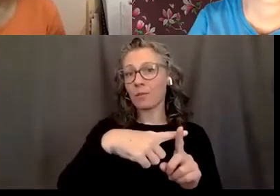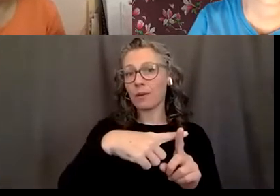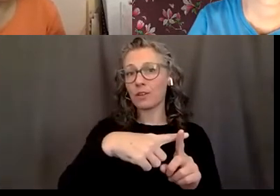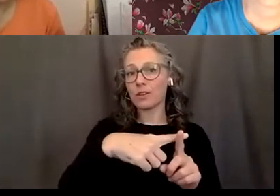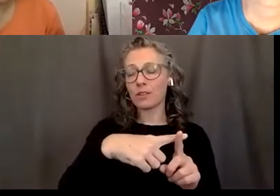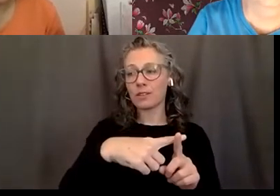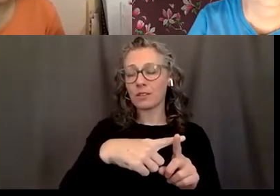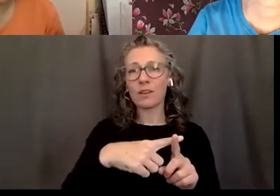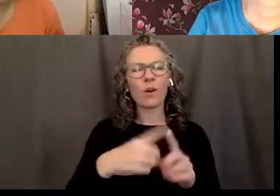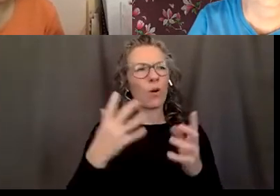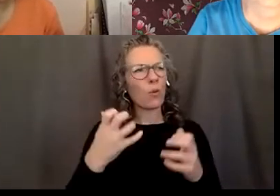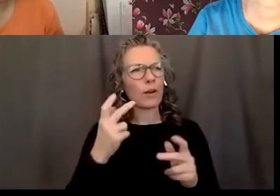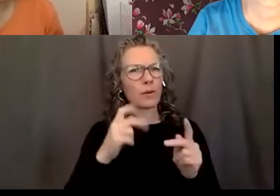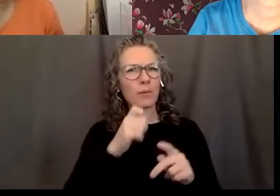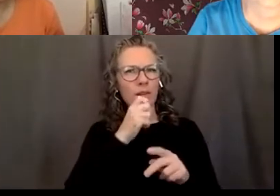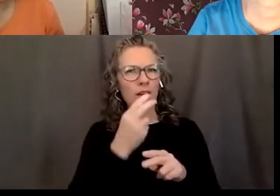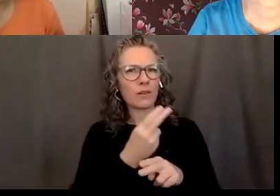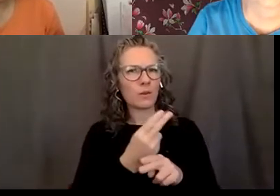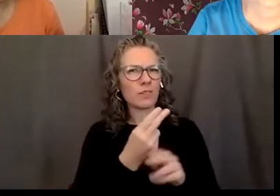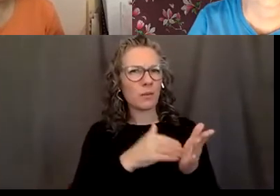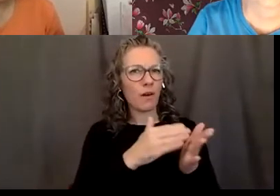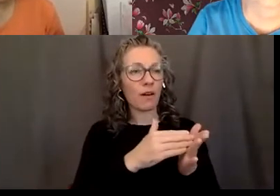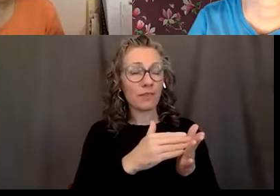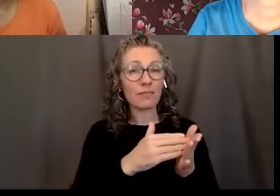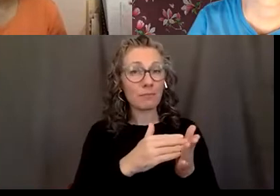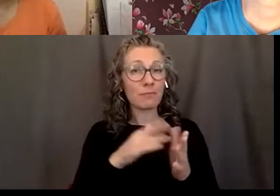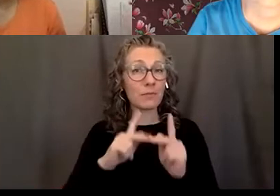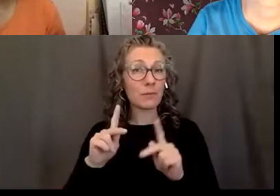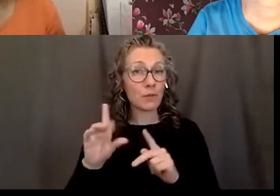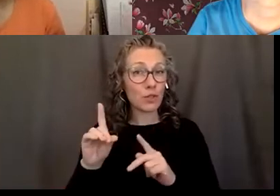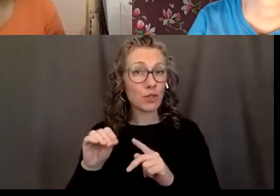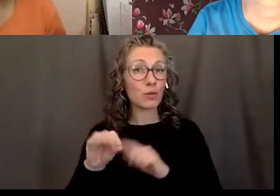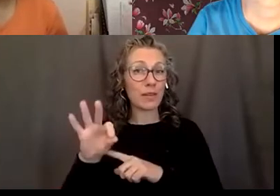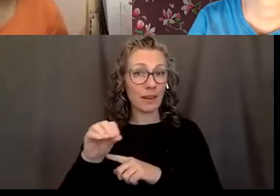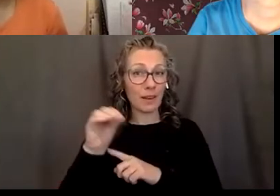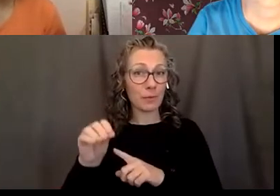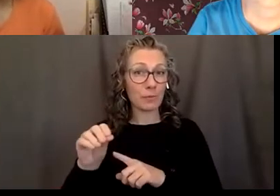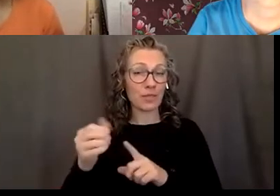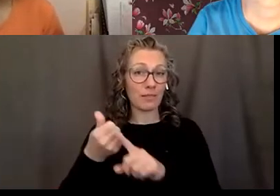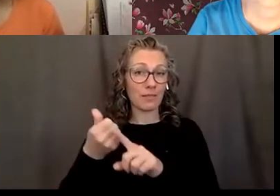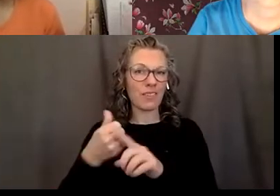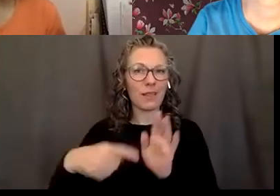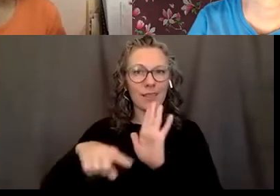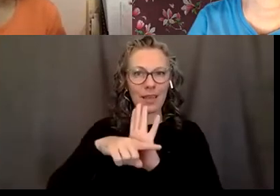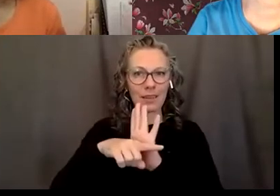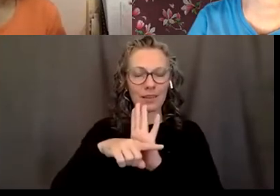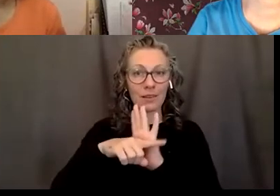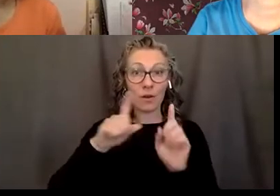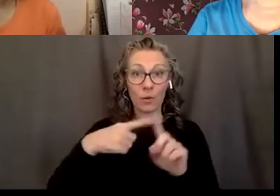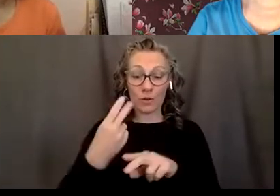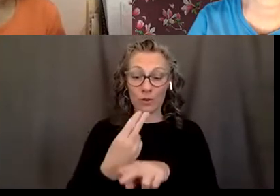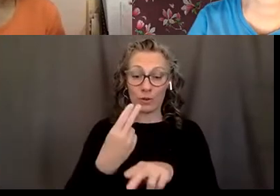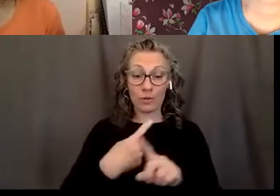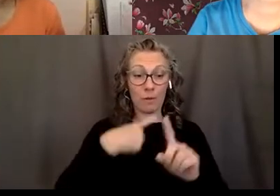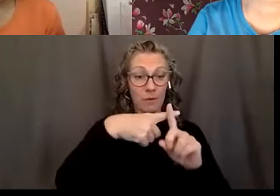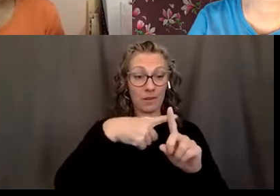they do, but 90% of them are negative. So it's incredible by using the positive ones, it just raises your vibration. Mind